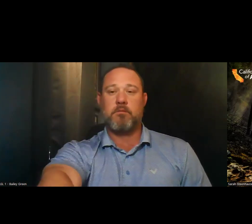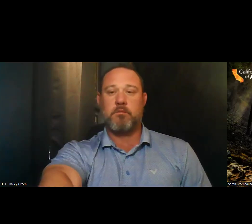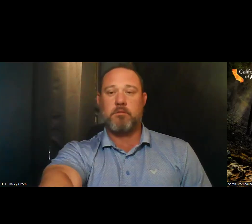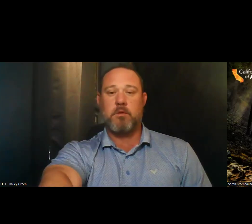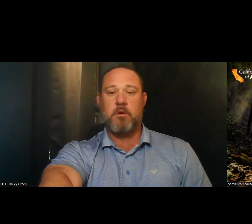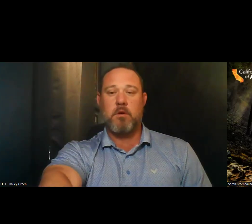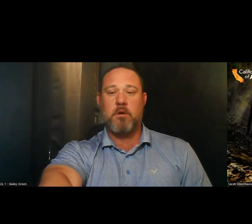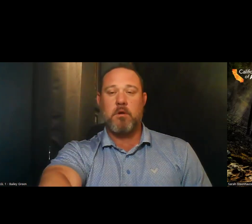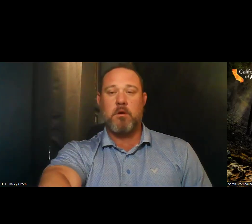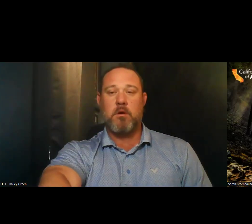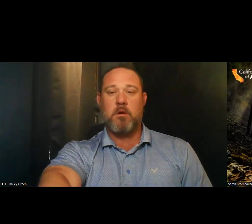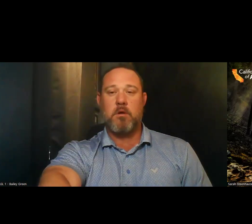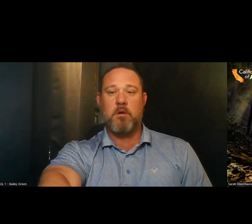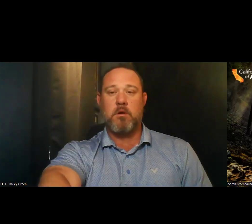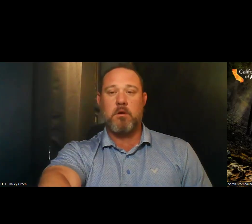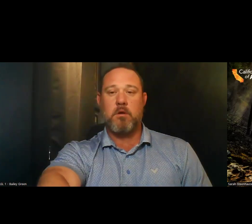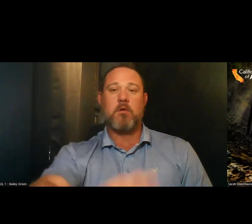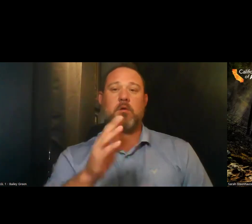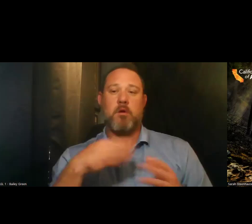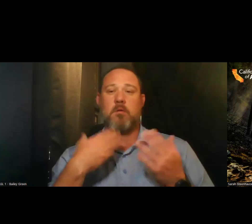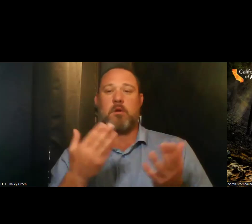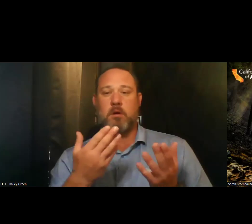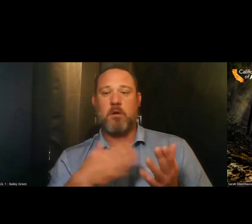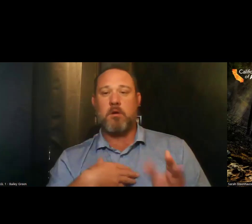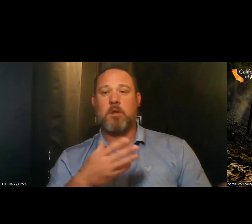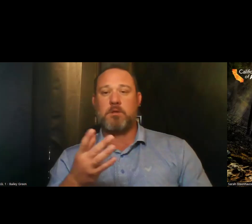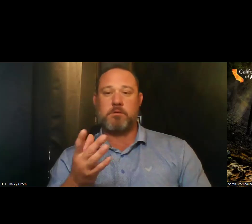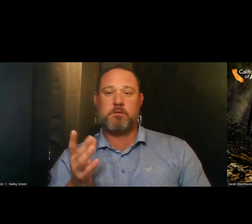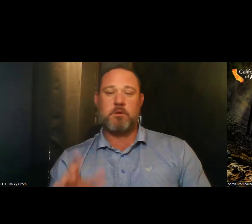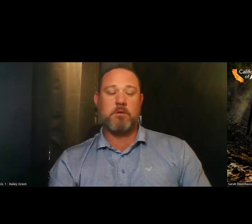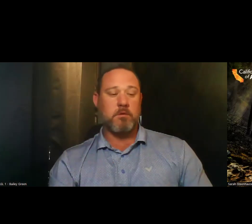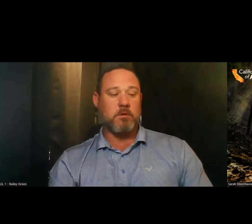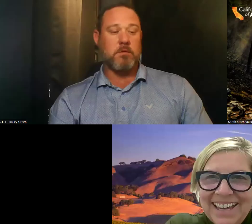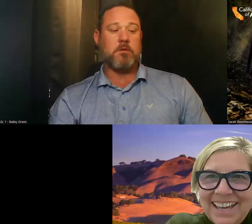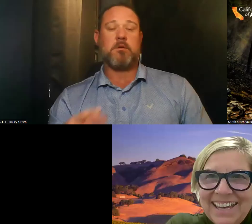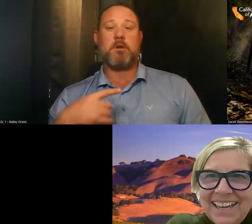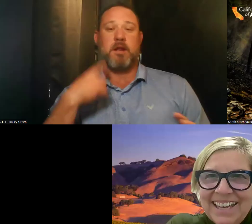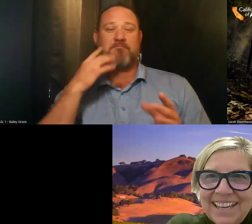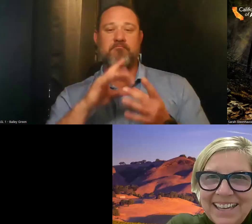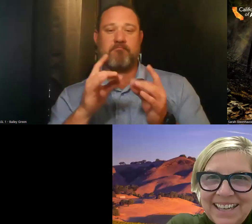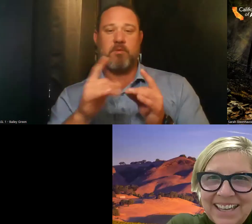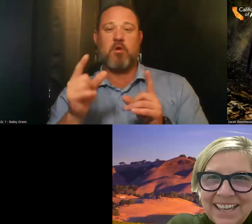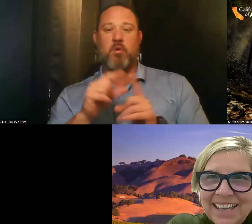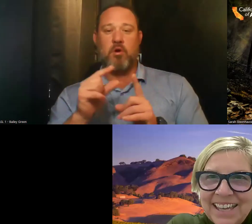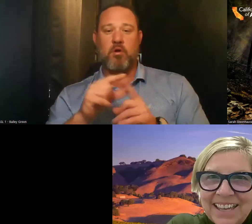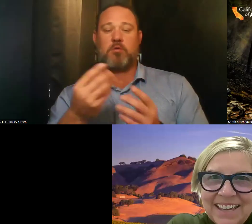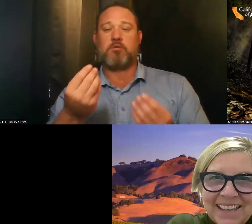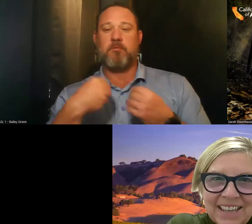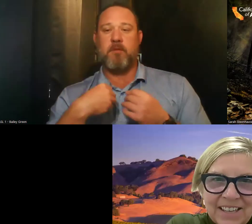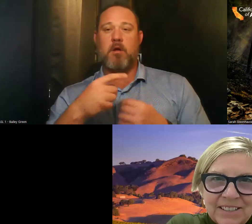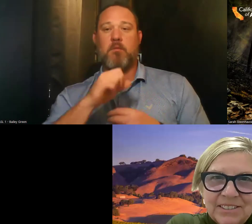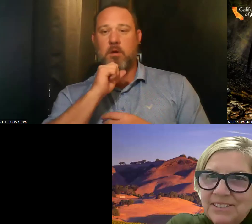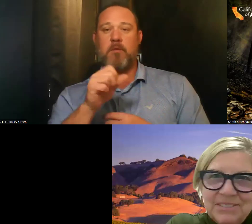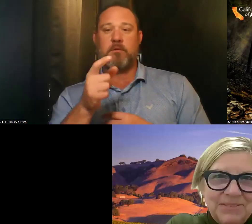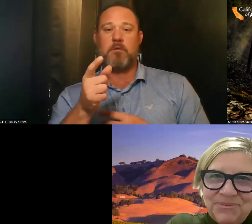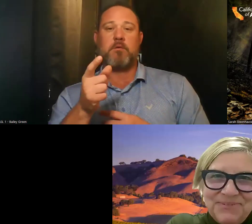Susan. We're so happy you're here. Please just, I just echoed your words that you provided, but would love for